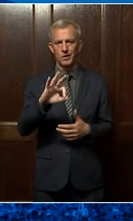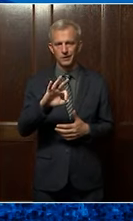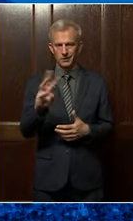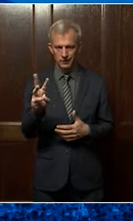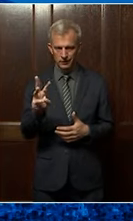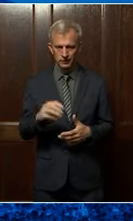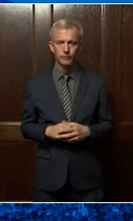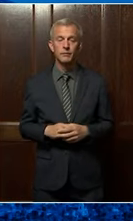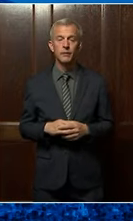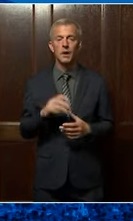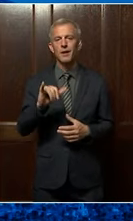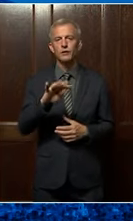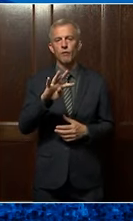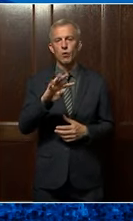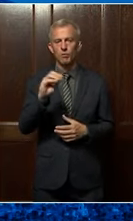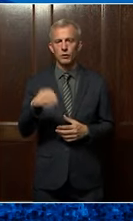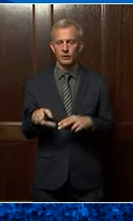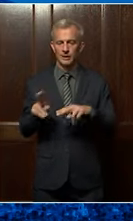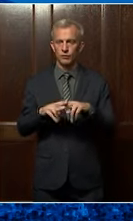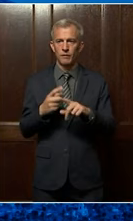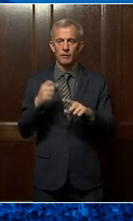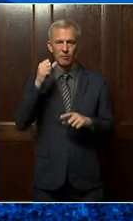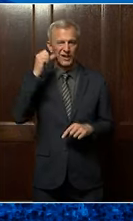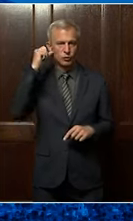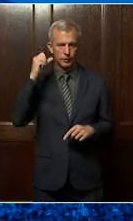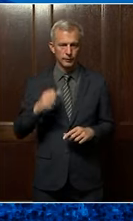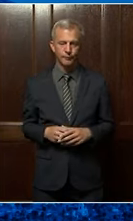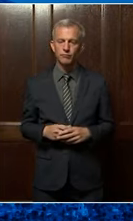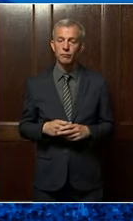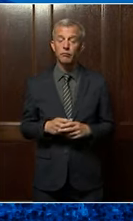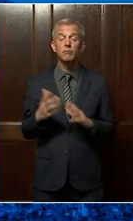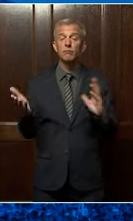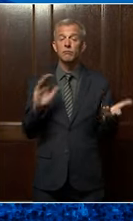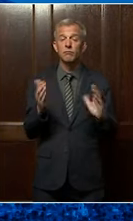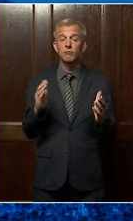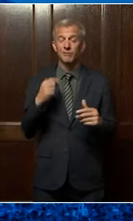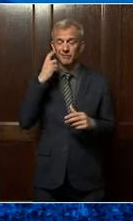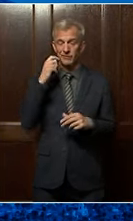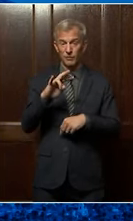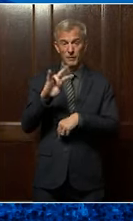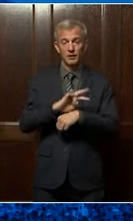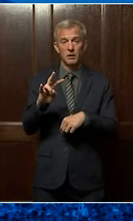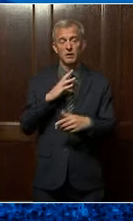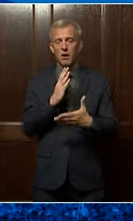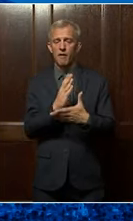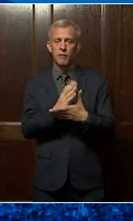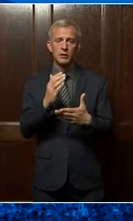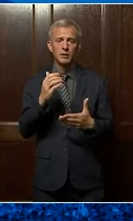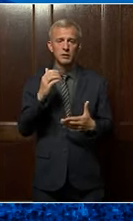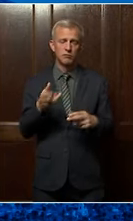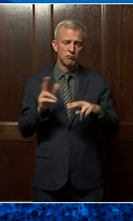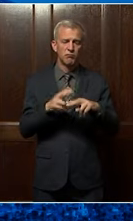10,496, a 4% increase since yesterday. For comparison, the past 7 days had seen an average daily increase